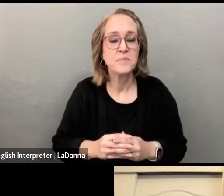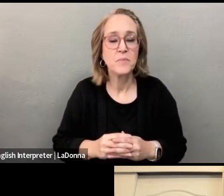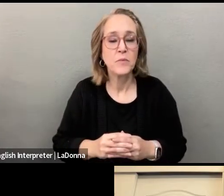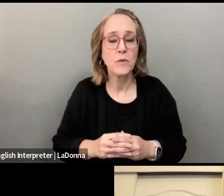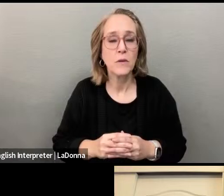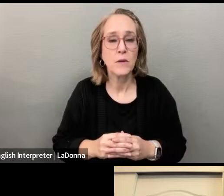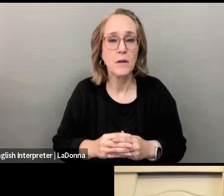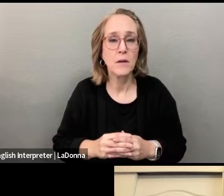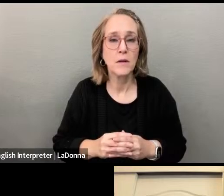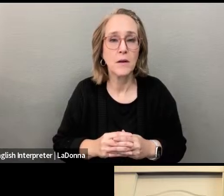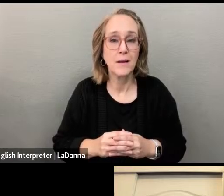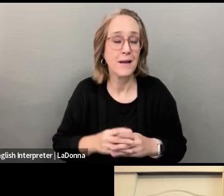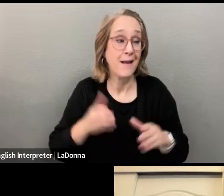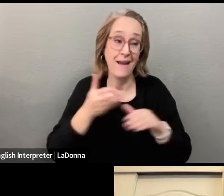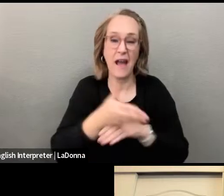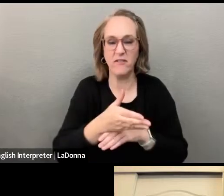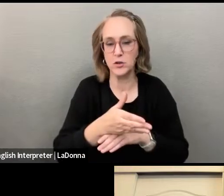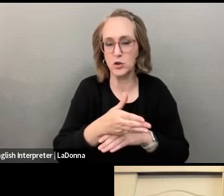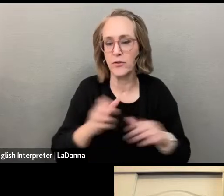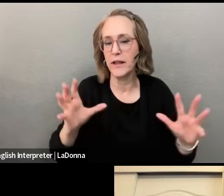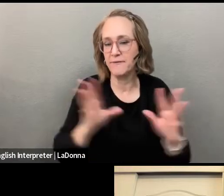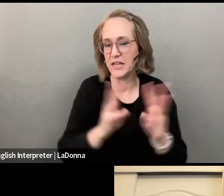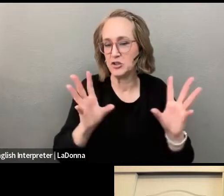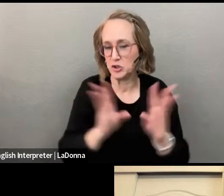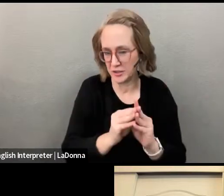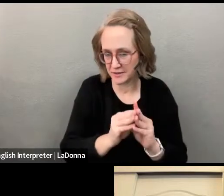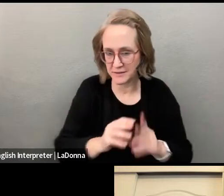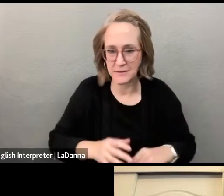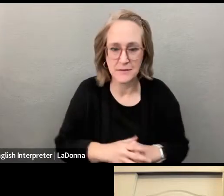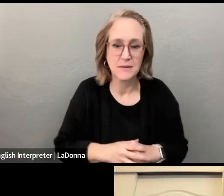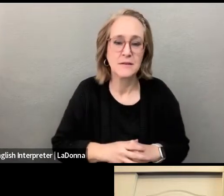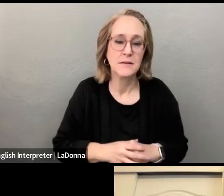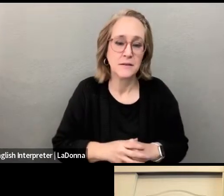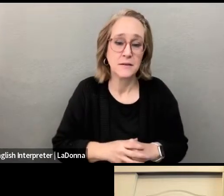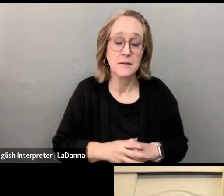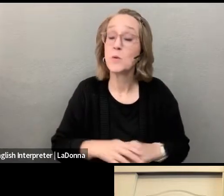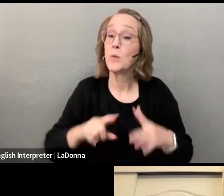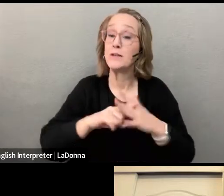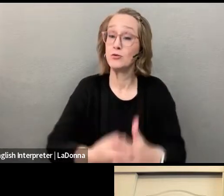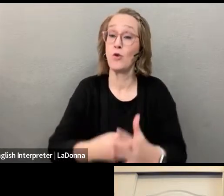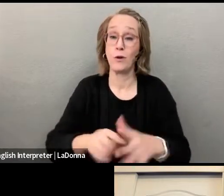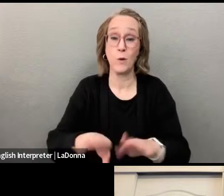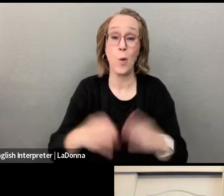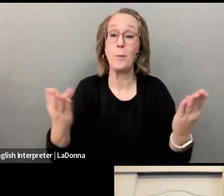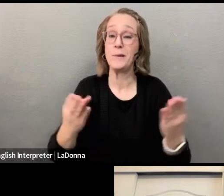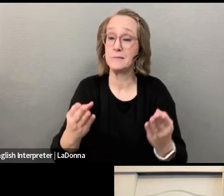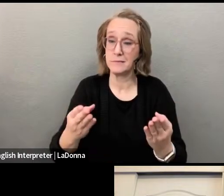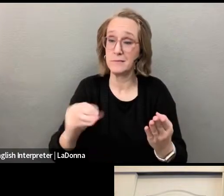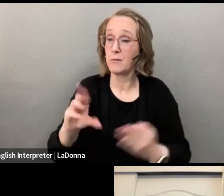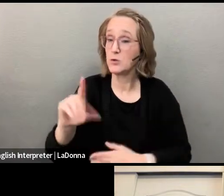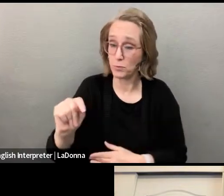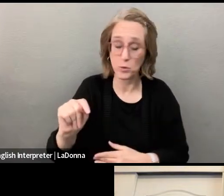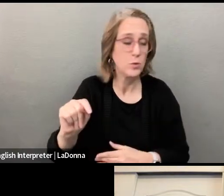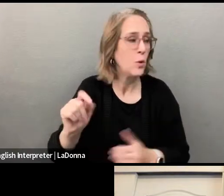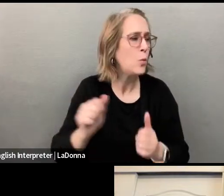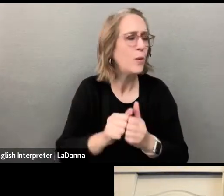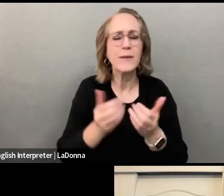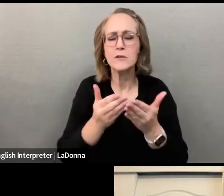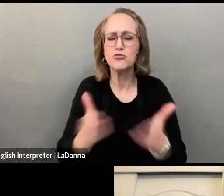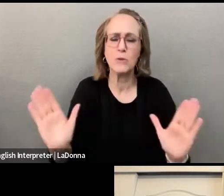after the convention. We kind of opened up our October meeting with just a general